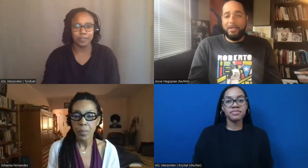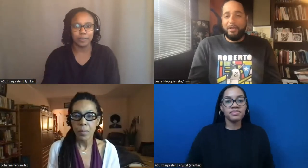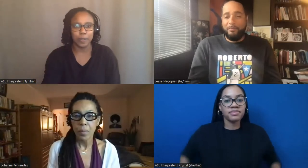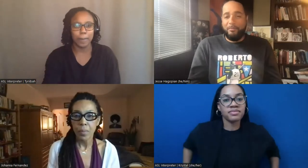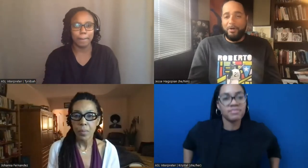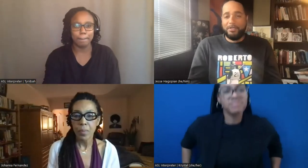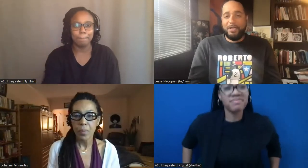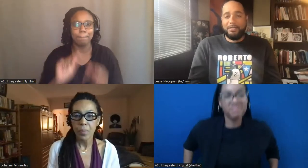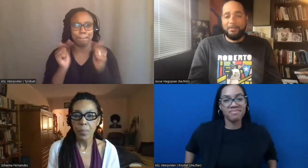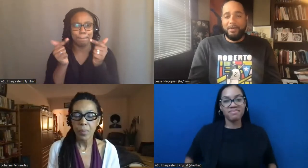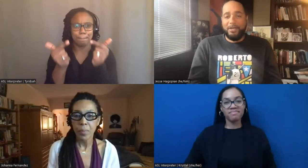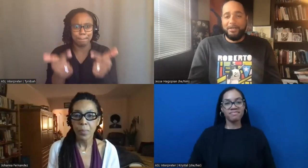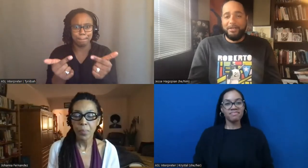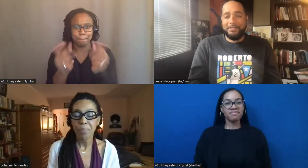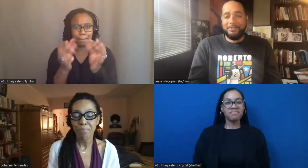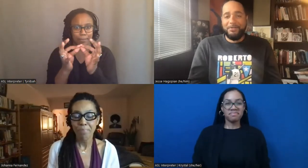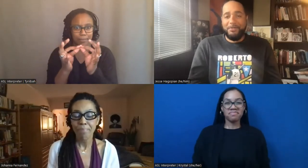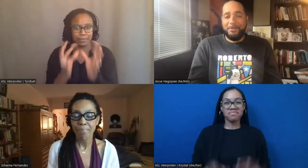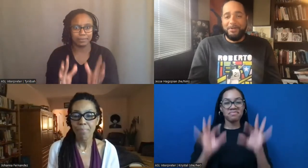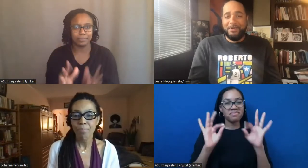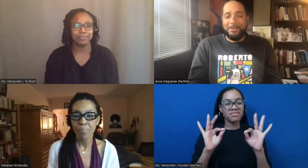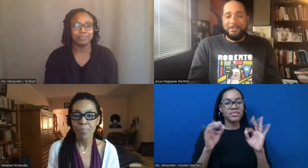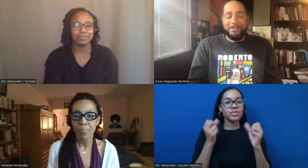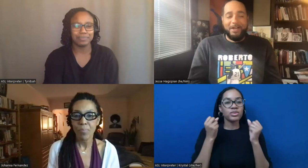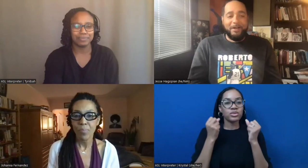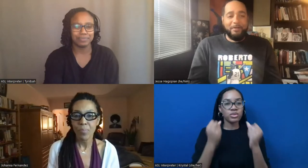bitter that weren't taught to me in school.